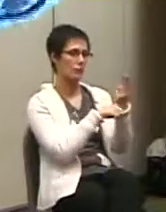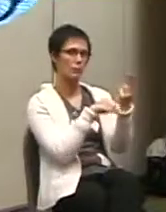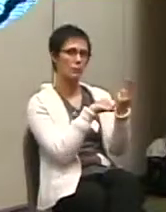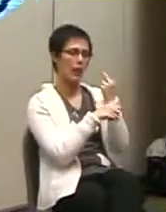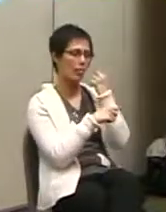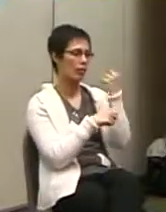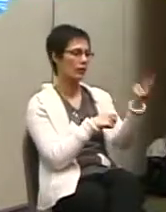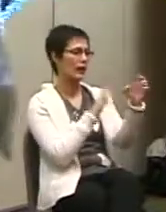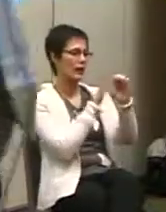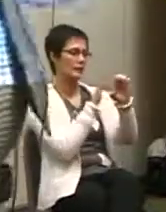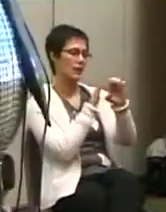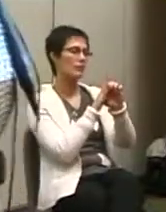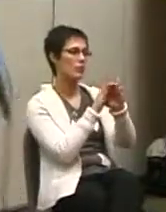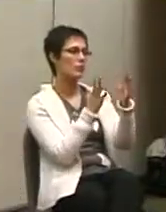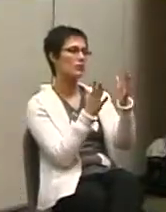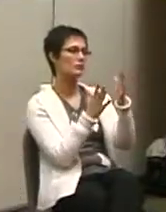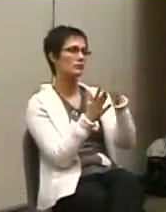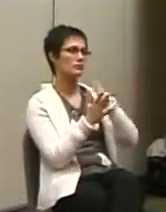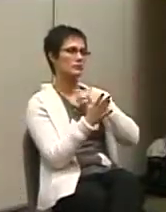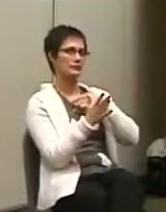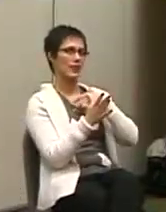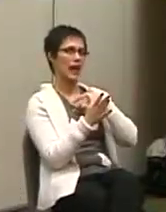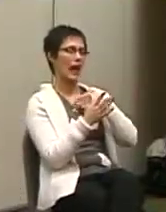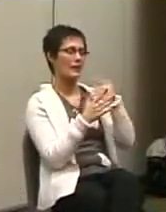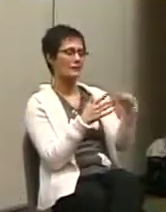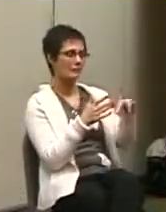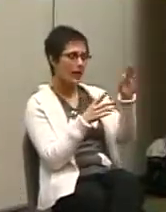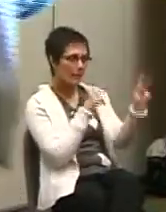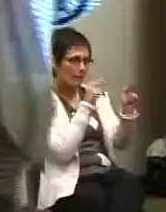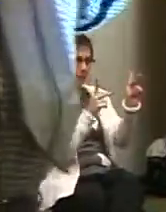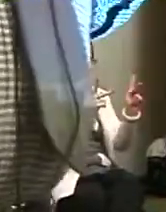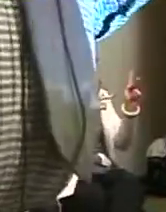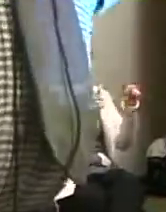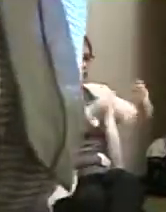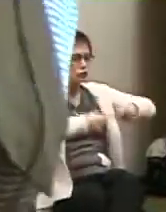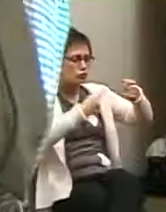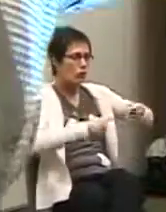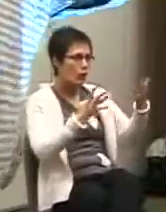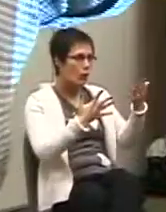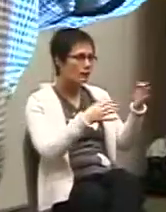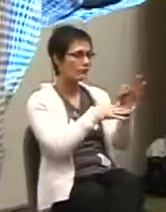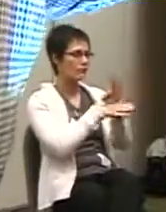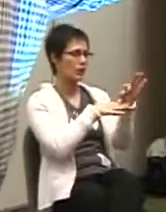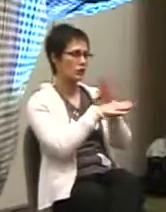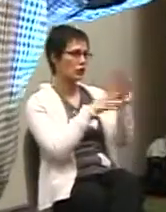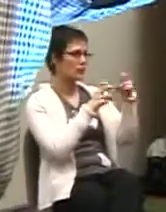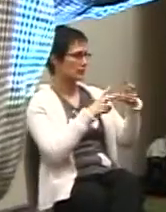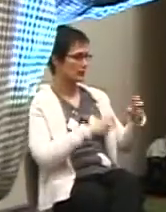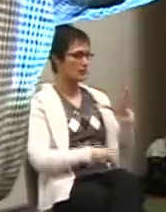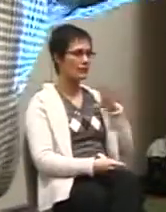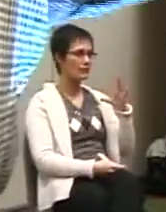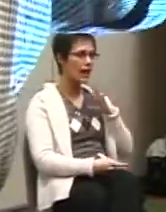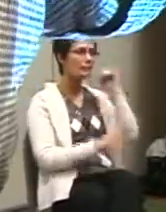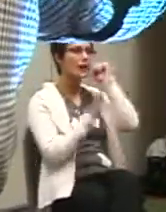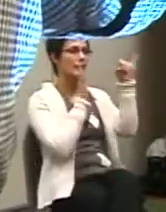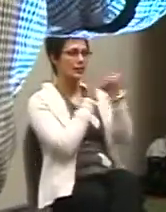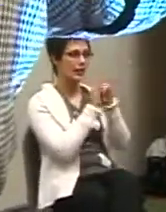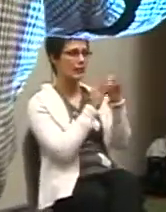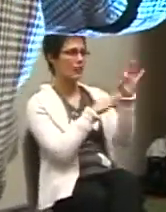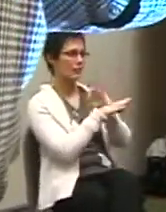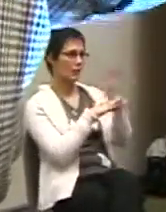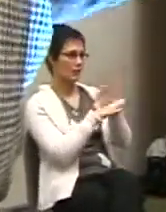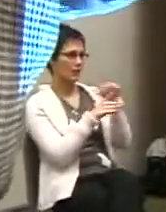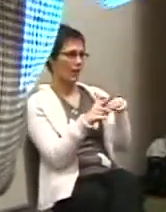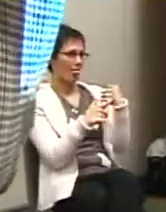For example, one of the things that I find people oftentimes struggling with is that I can do the functional assessment and all of a sudden, yeah, maybe I identify a function, but now what do I